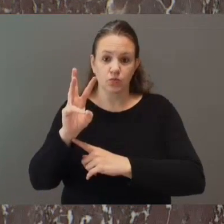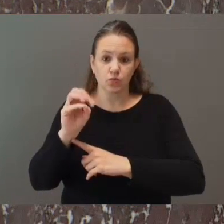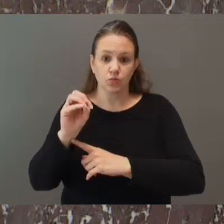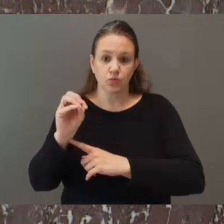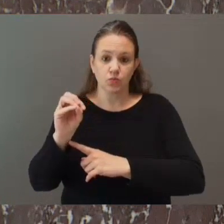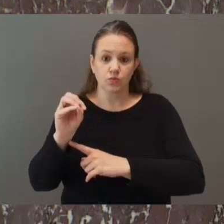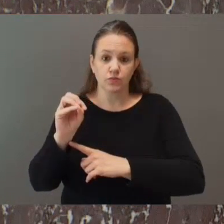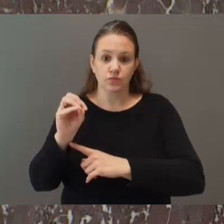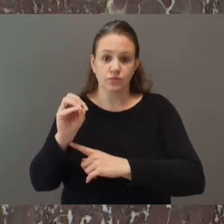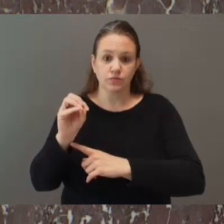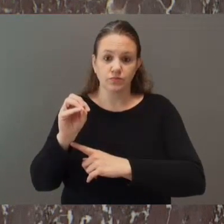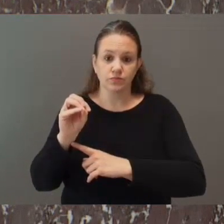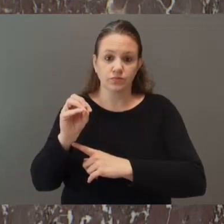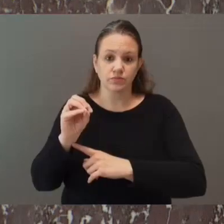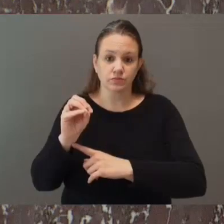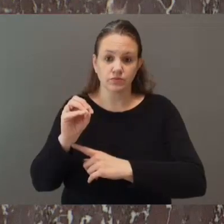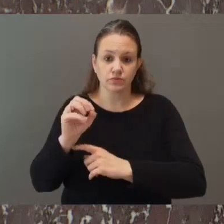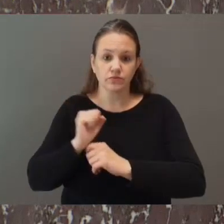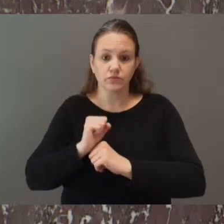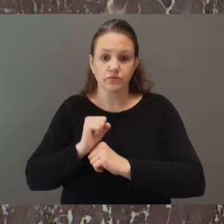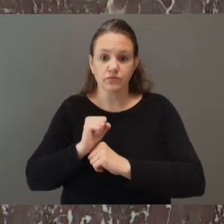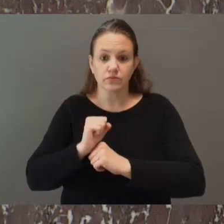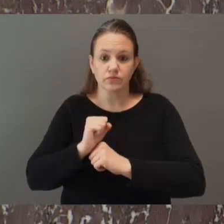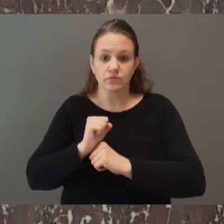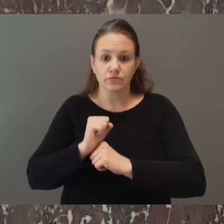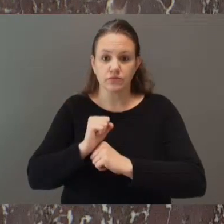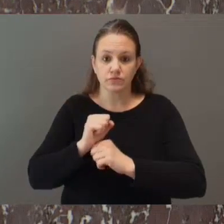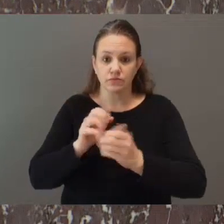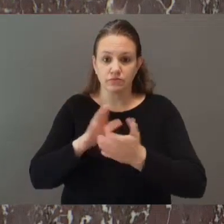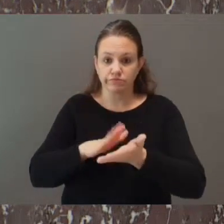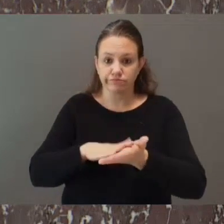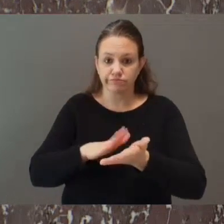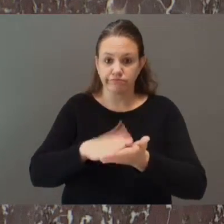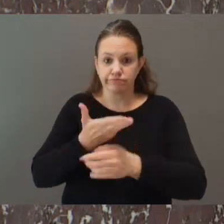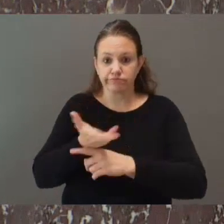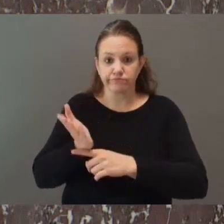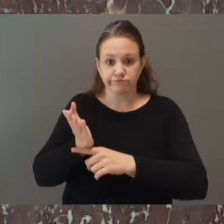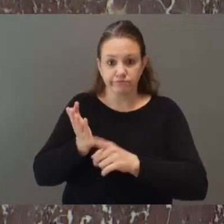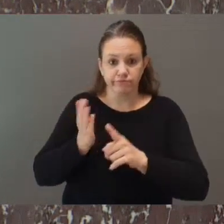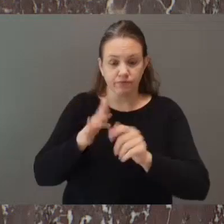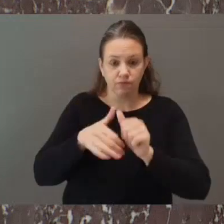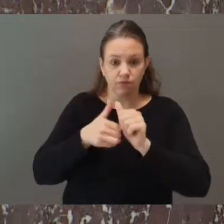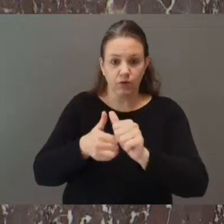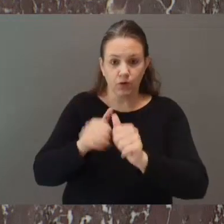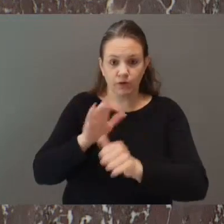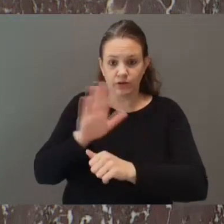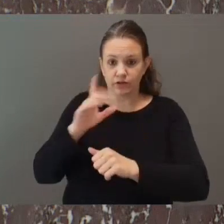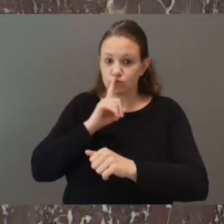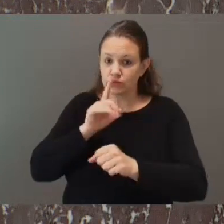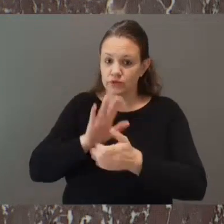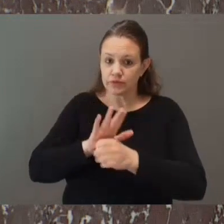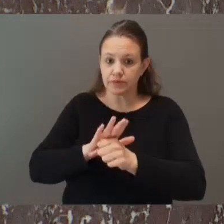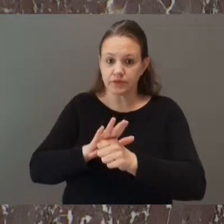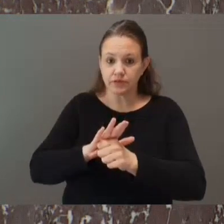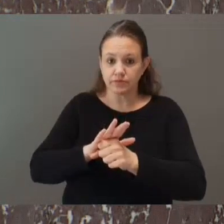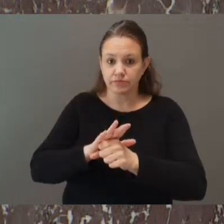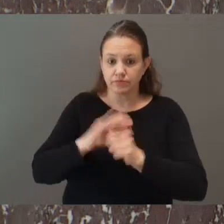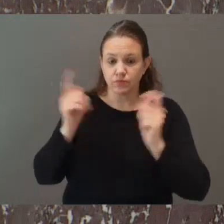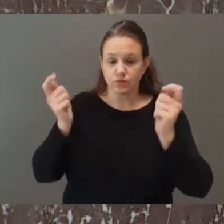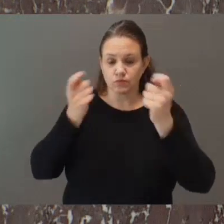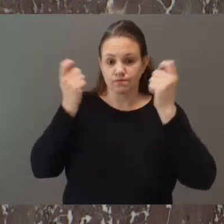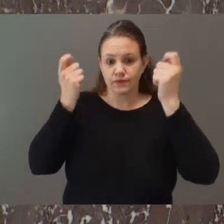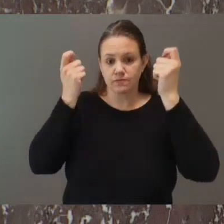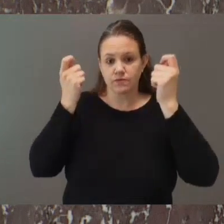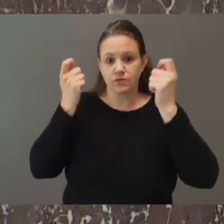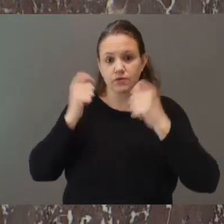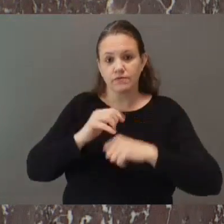delivered. This is a huge conservation victory for the many thousands of people who've spoken up for years for this.